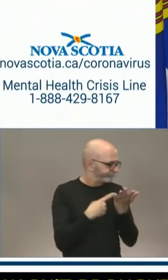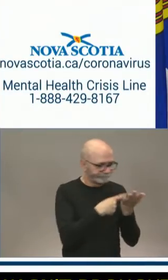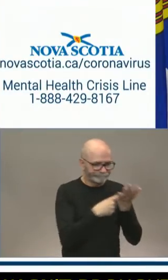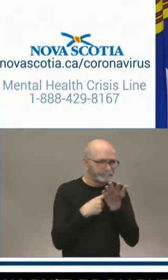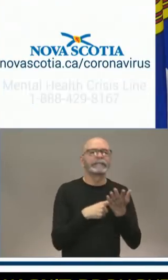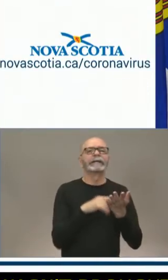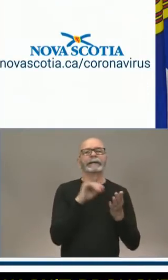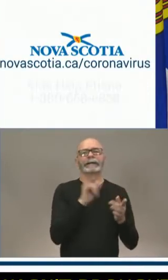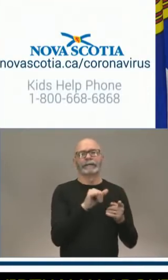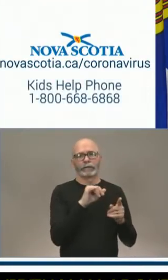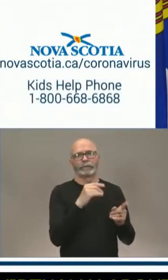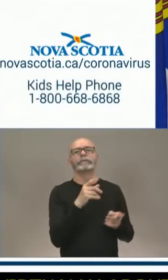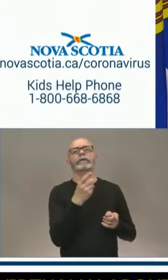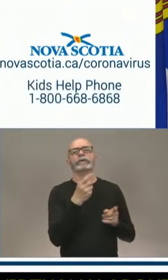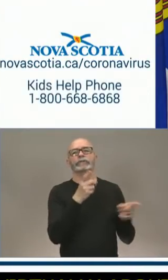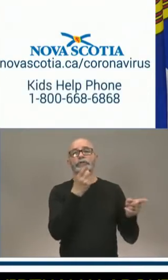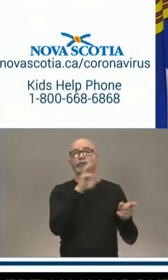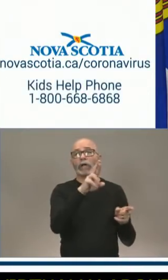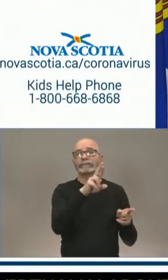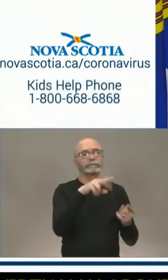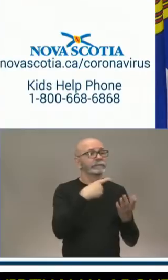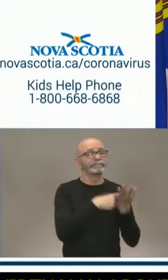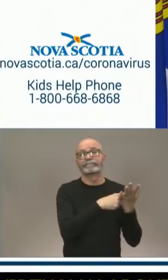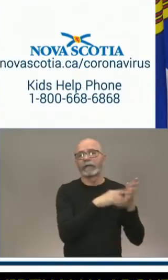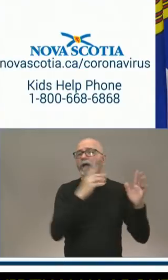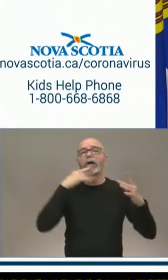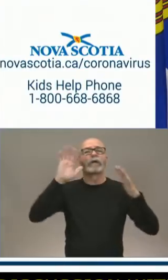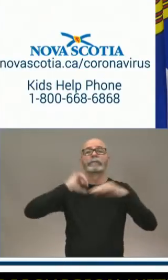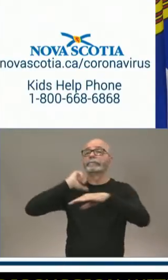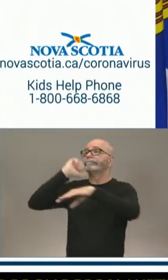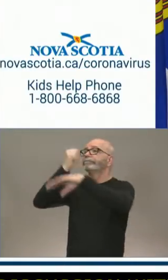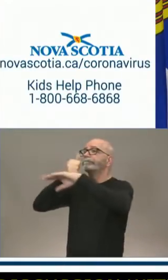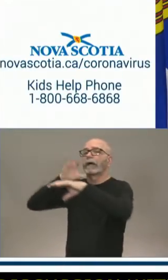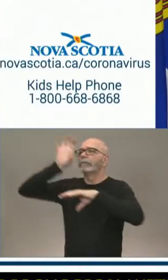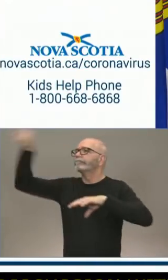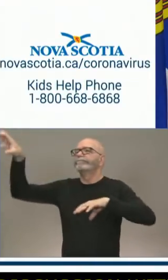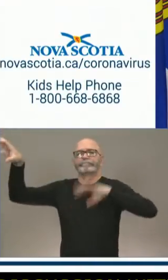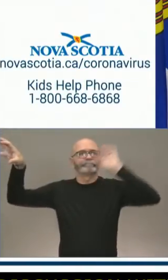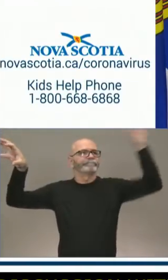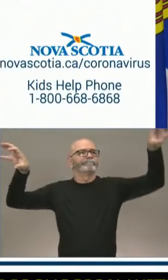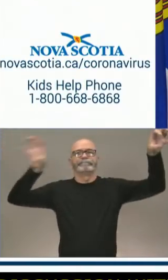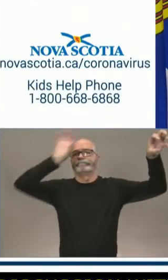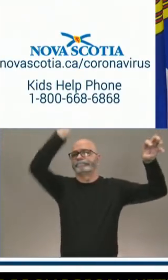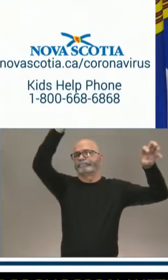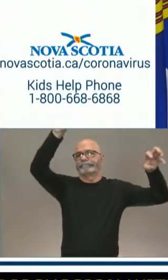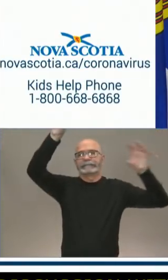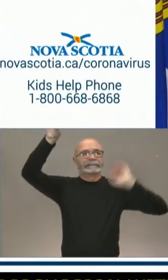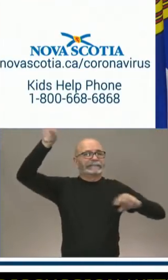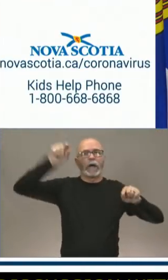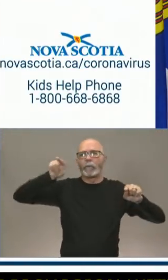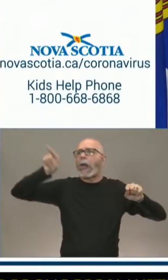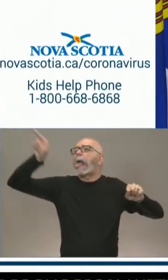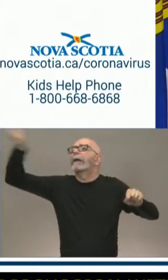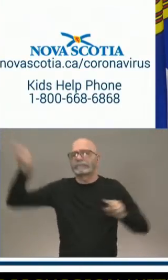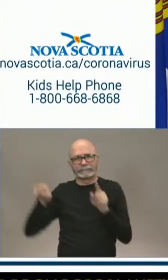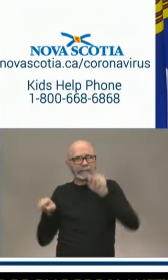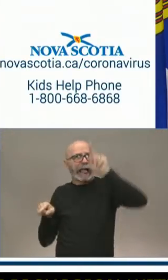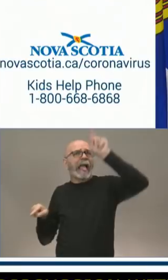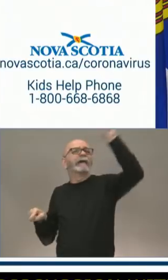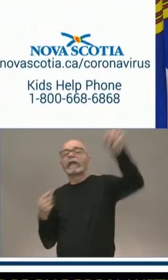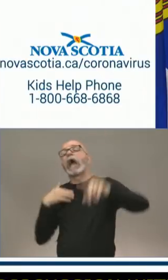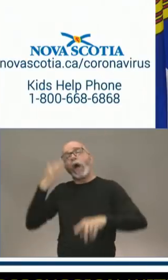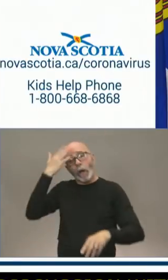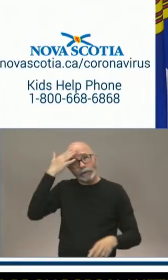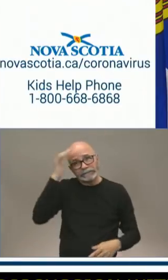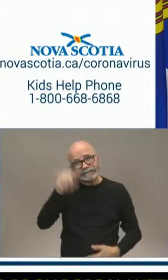there's only so many locations that we've set up, and they're relatively equidistant. But I'm well aware of that highway. As you